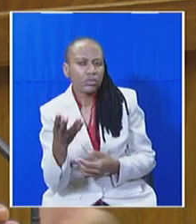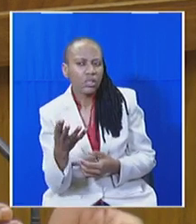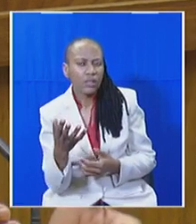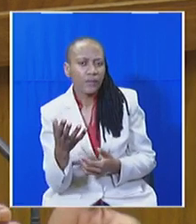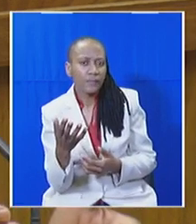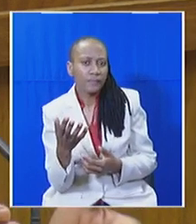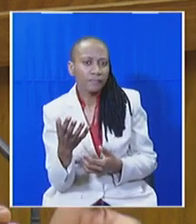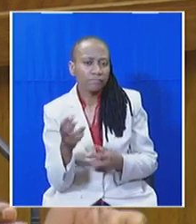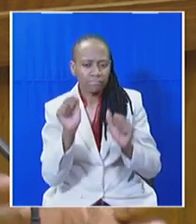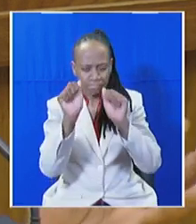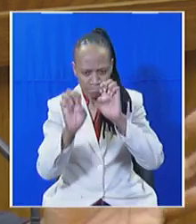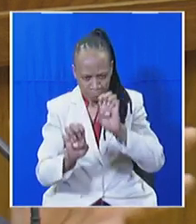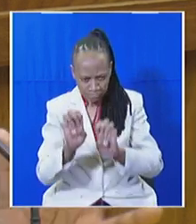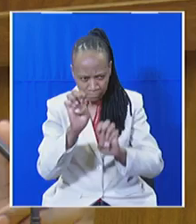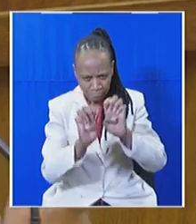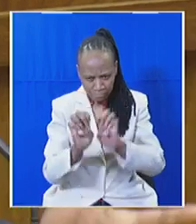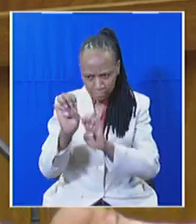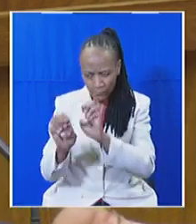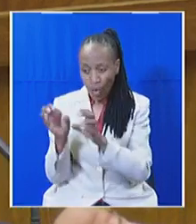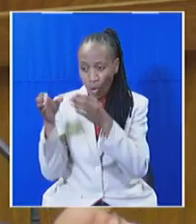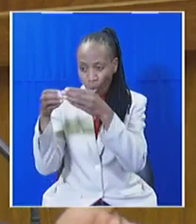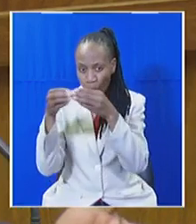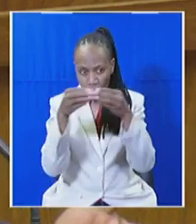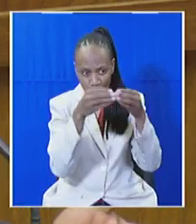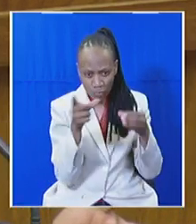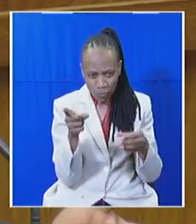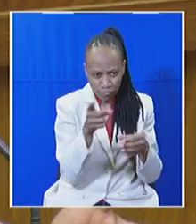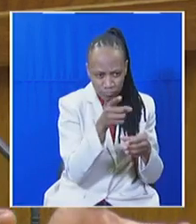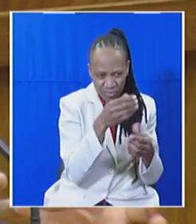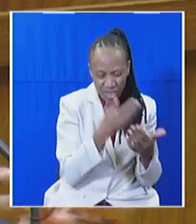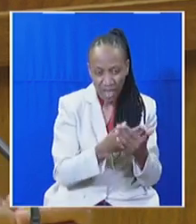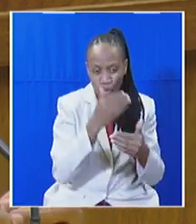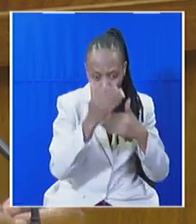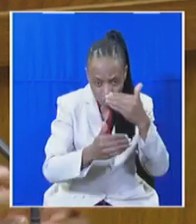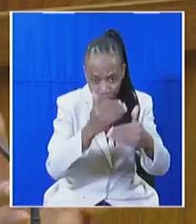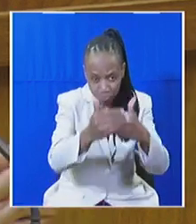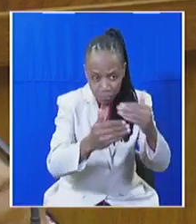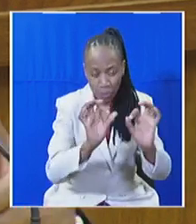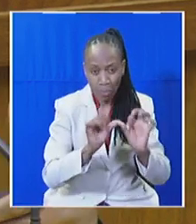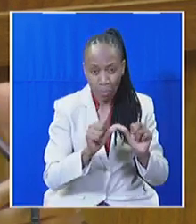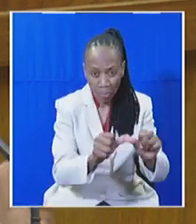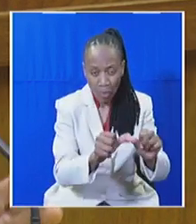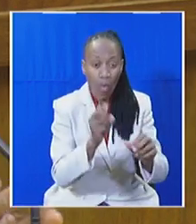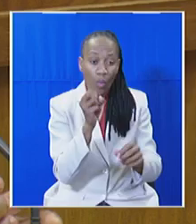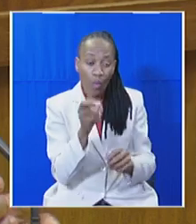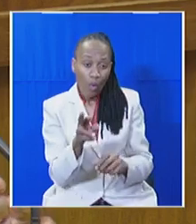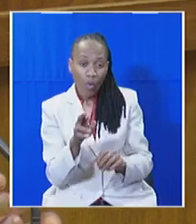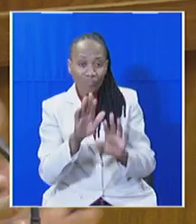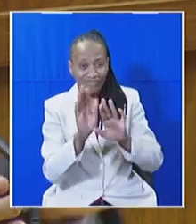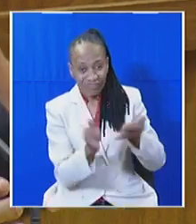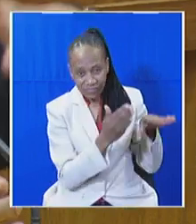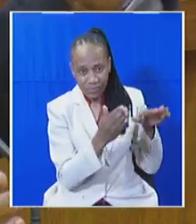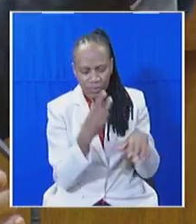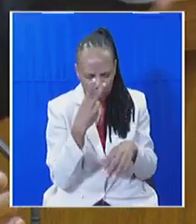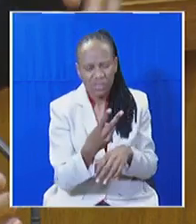and evaluate whether these organizations should exist or not. Because the proximity of other countries